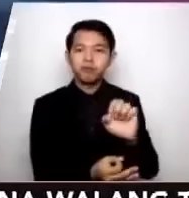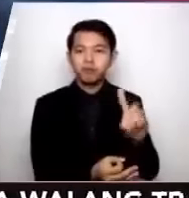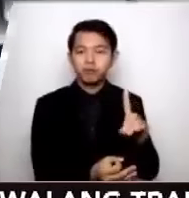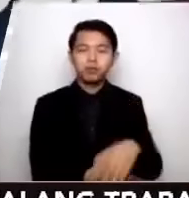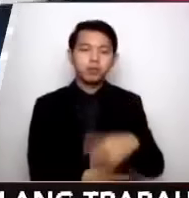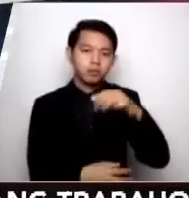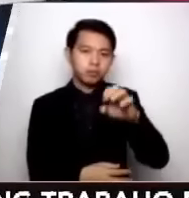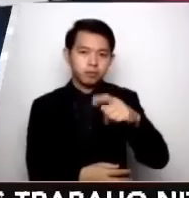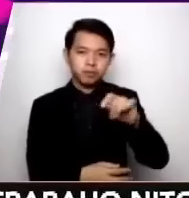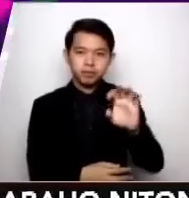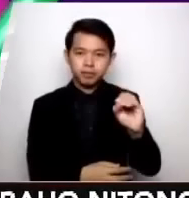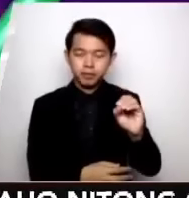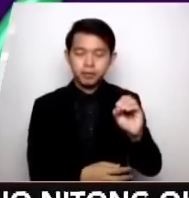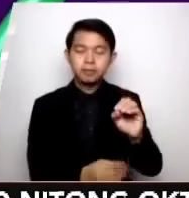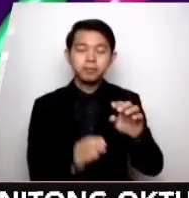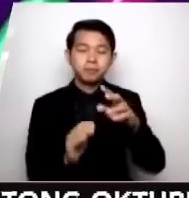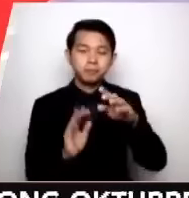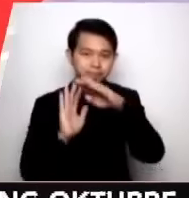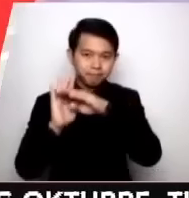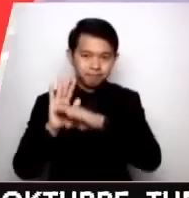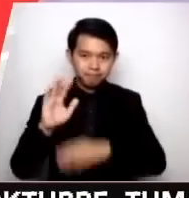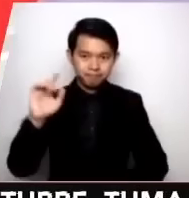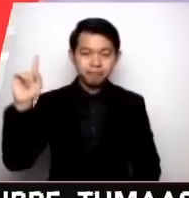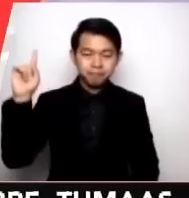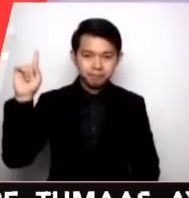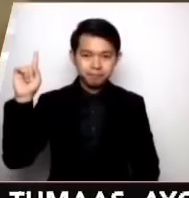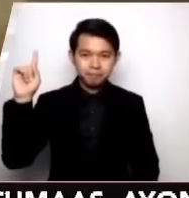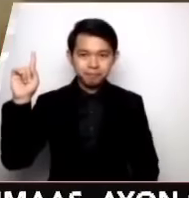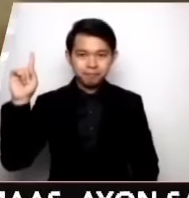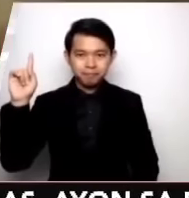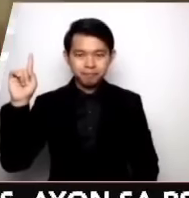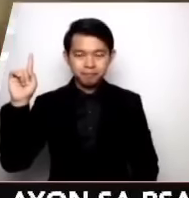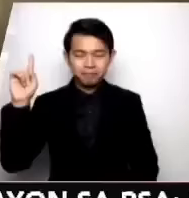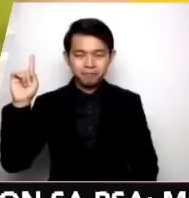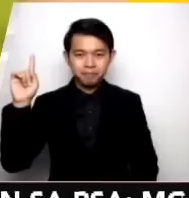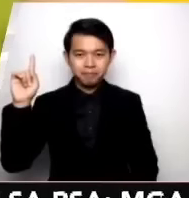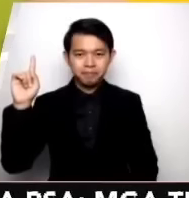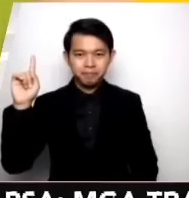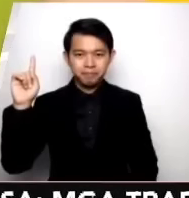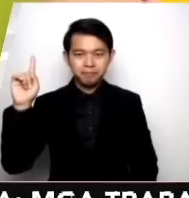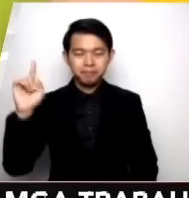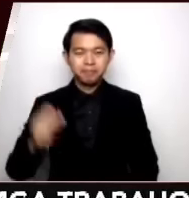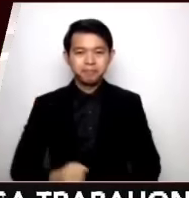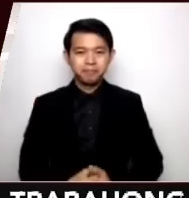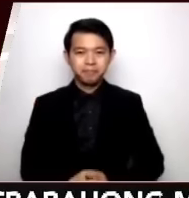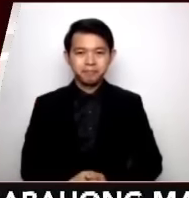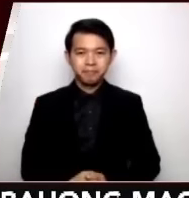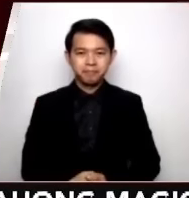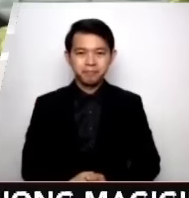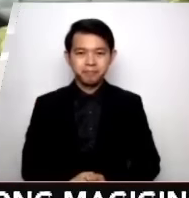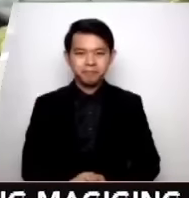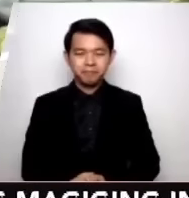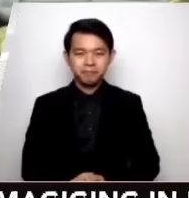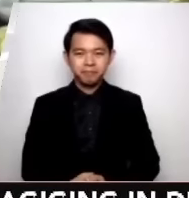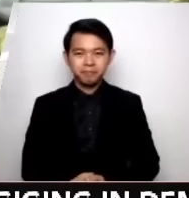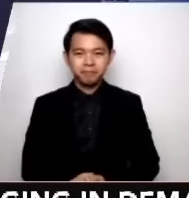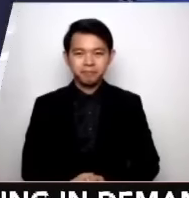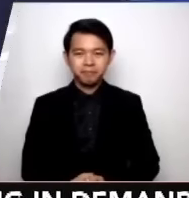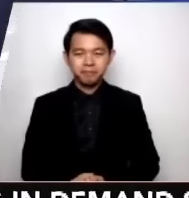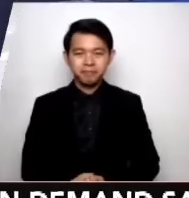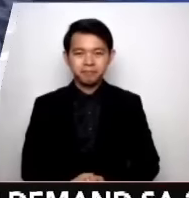Voice Generations, TikTok Clock, Biyahe ni Drew, Farm to Table, Good News, I Wonder at